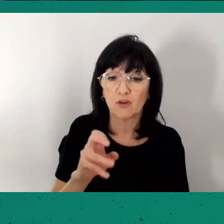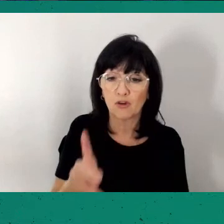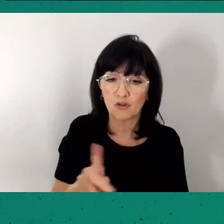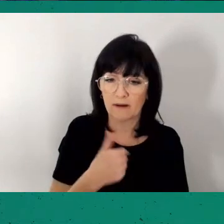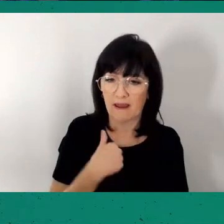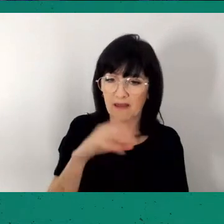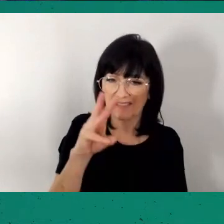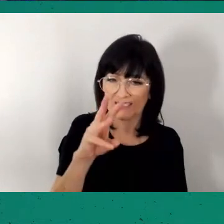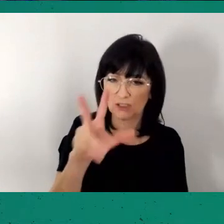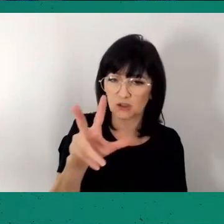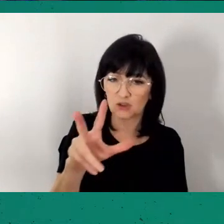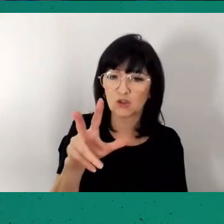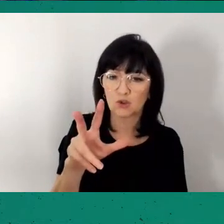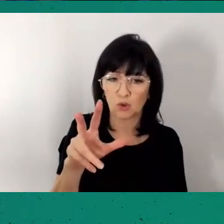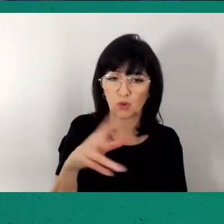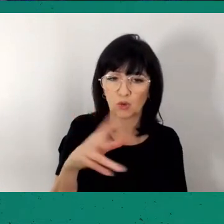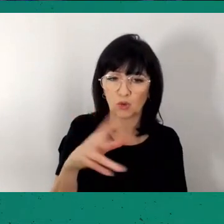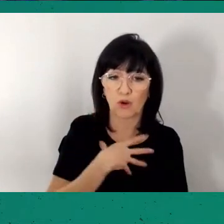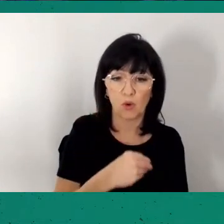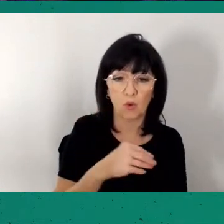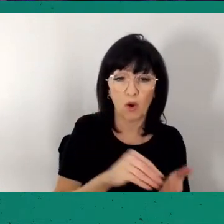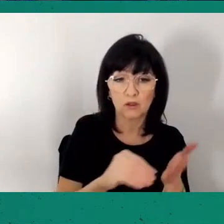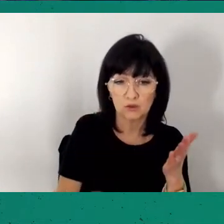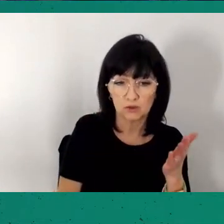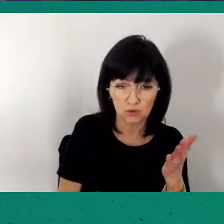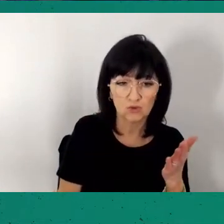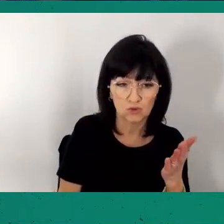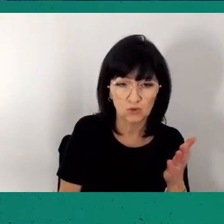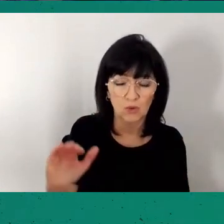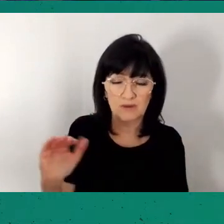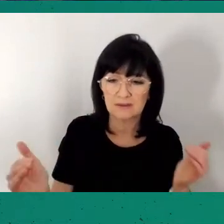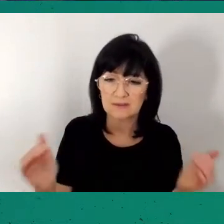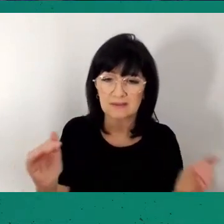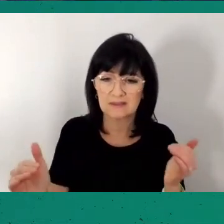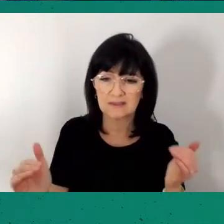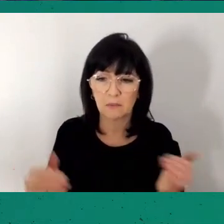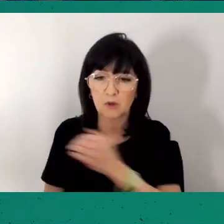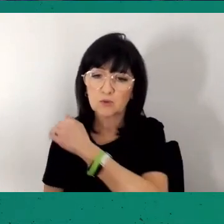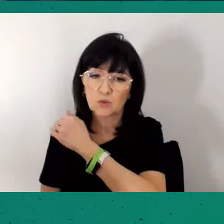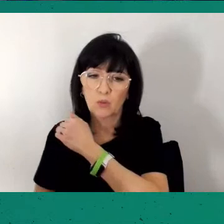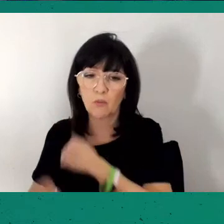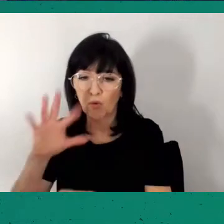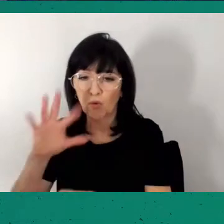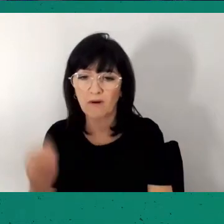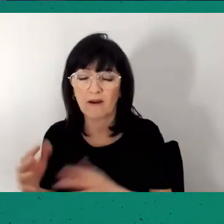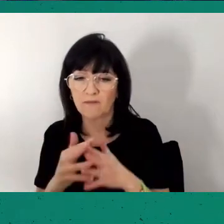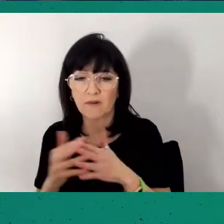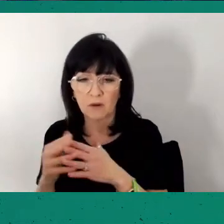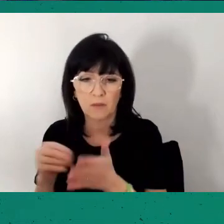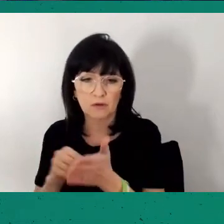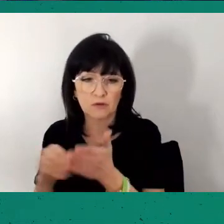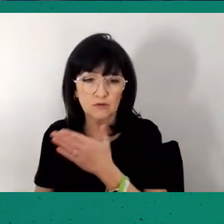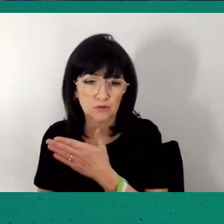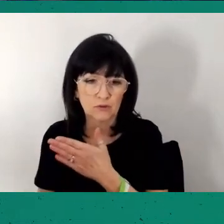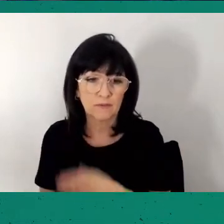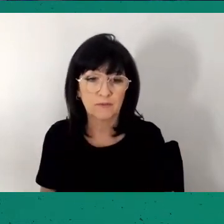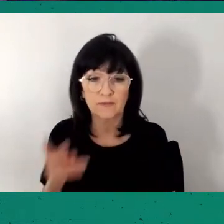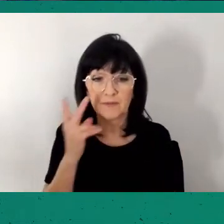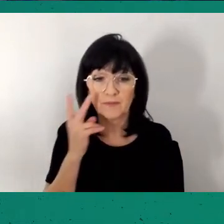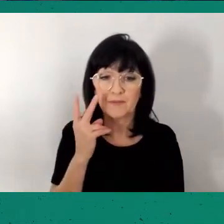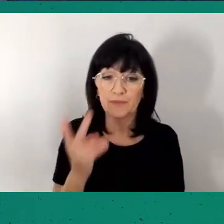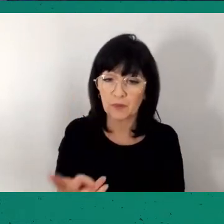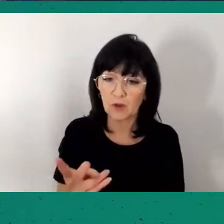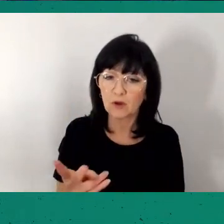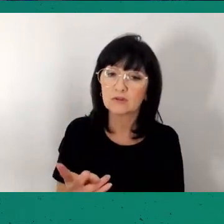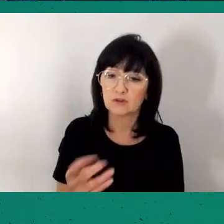students and 4 African American students in June of 1822. I've seen a reference to a coeducational